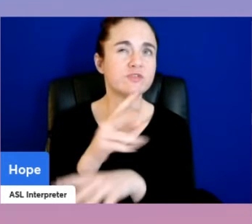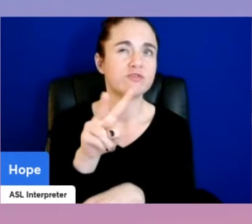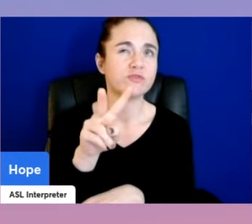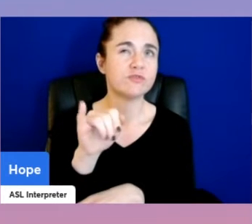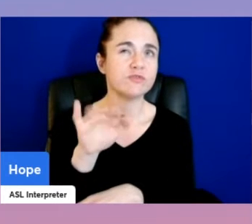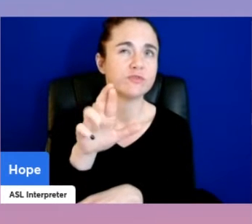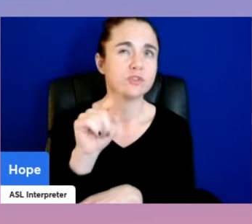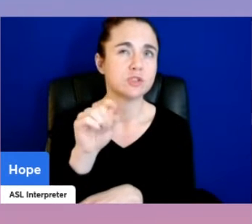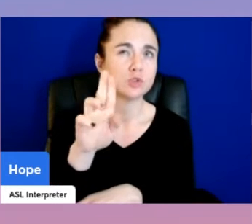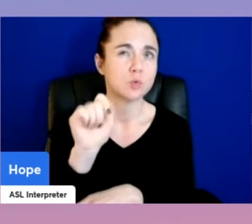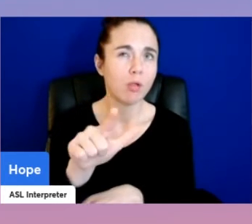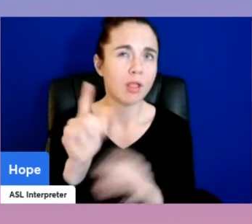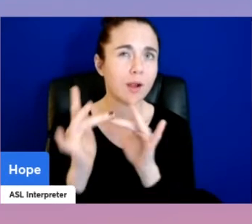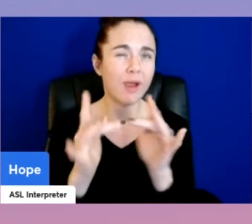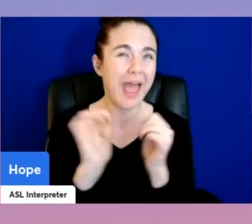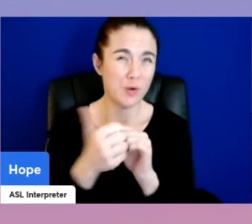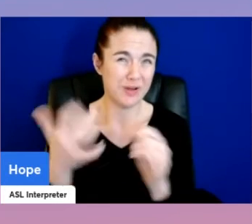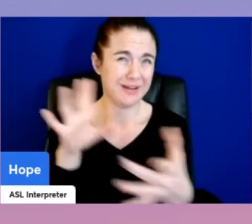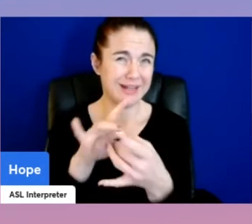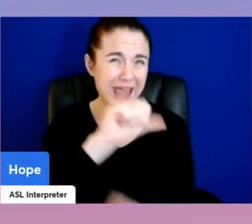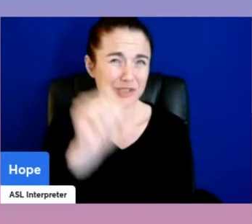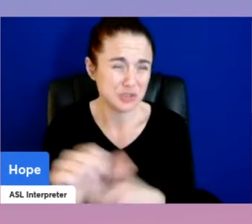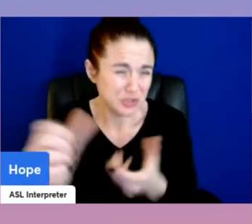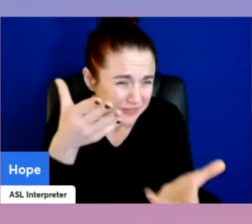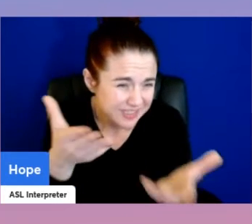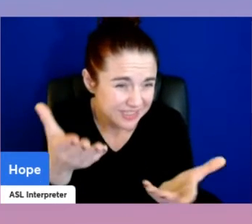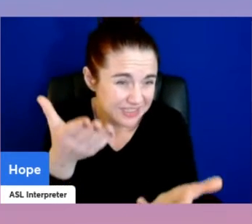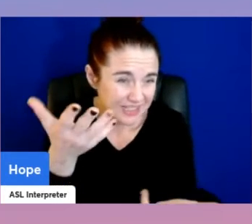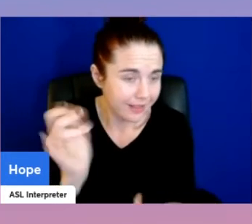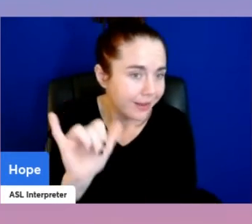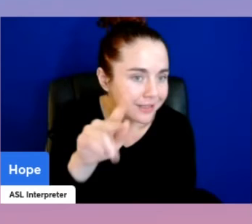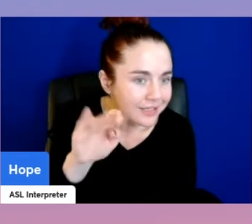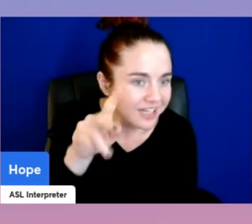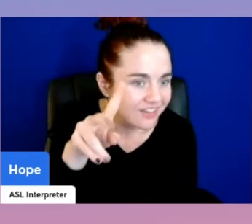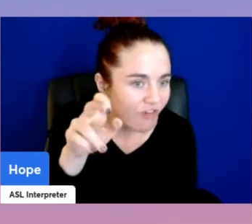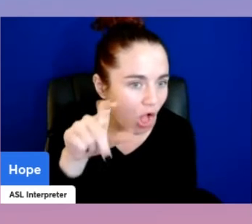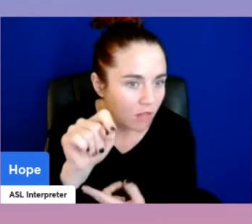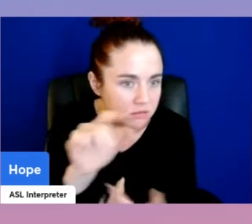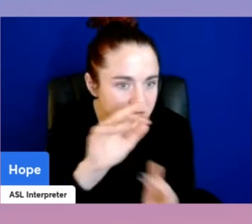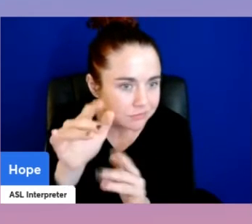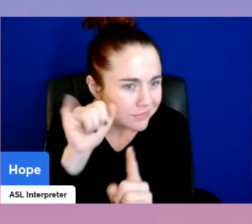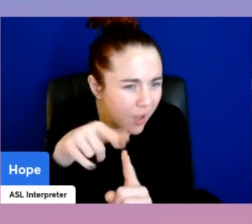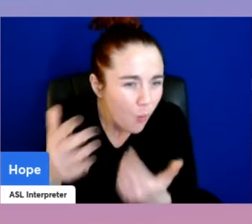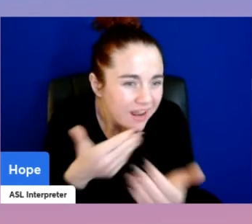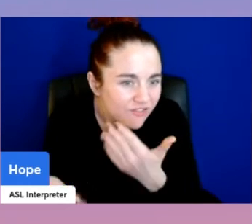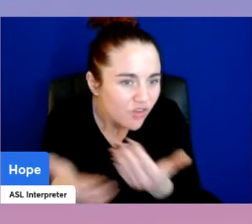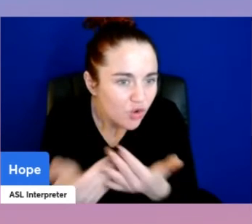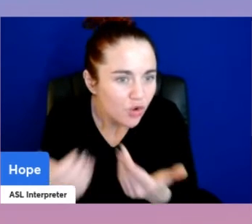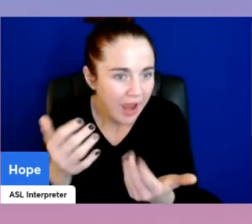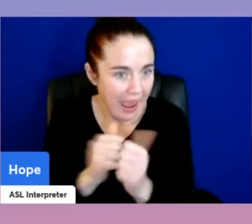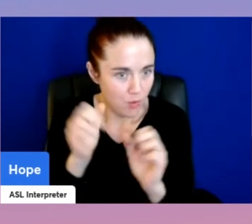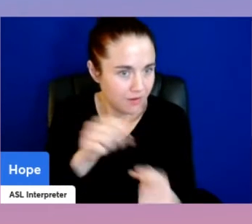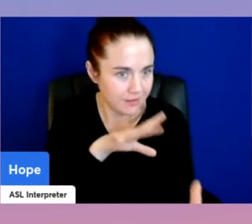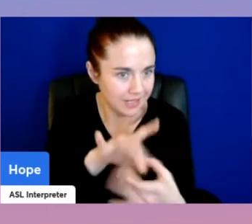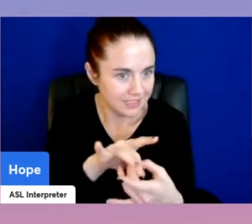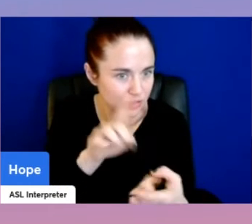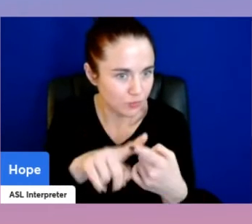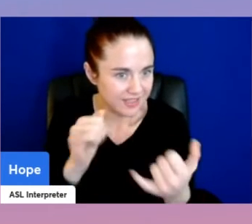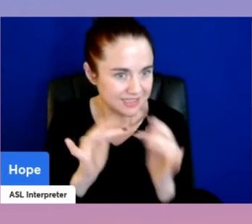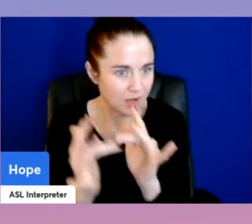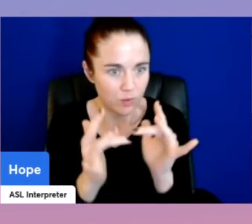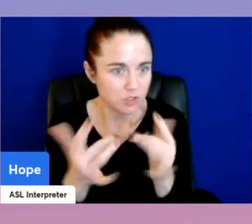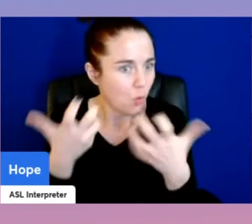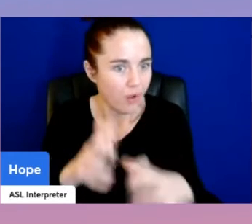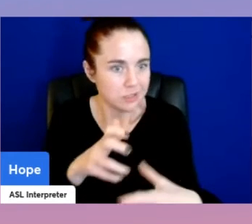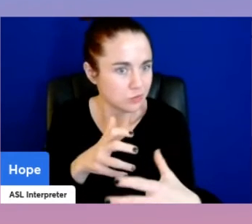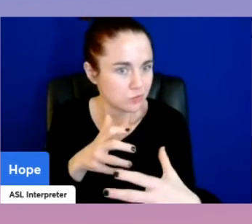Azure services like Key Vault or whatever to this virtual network so we don't cross the internet